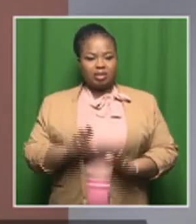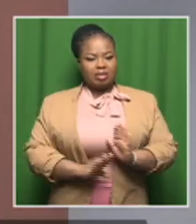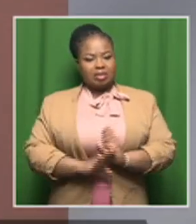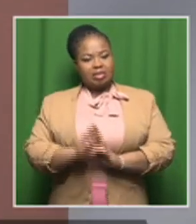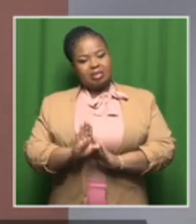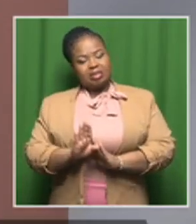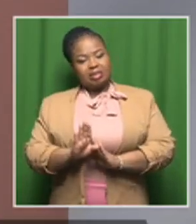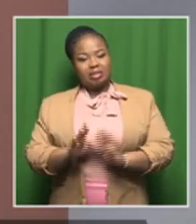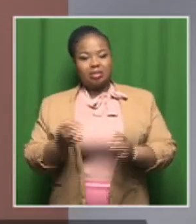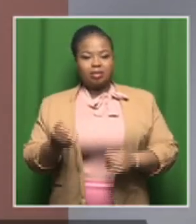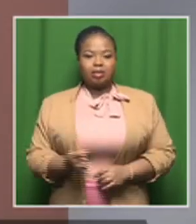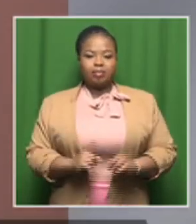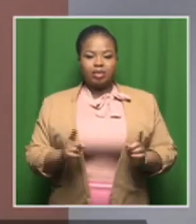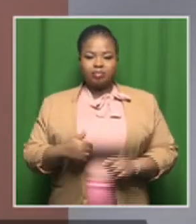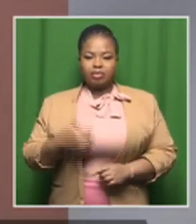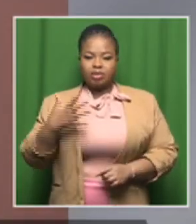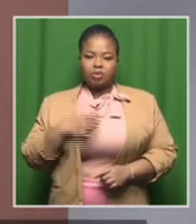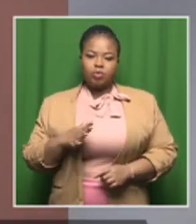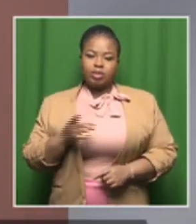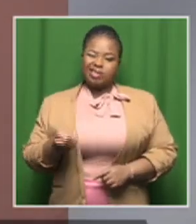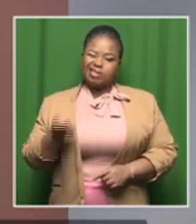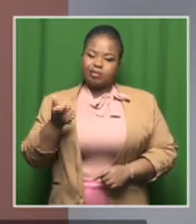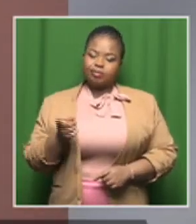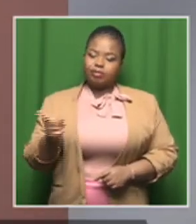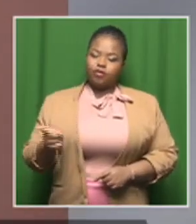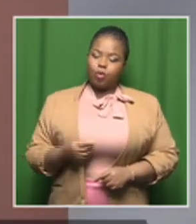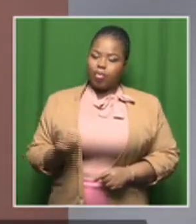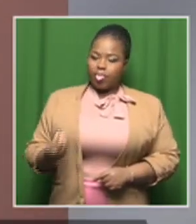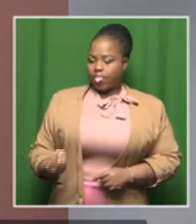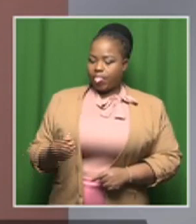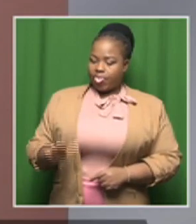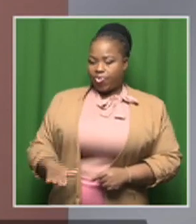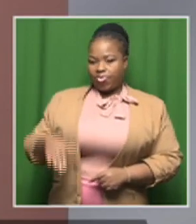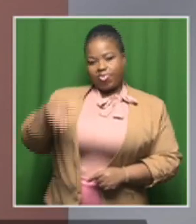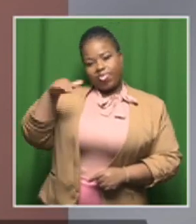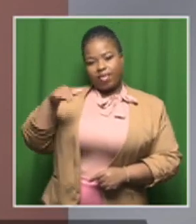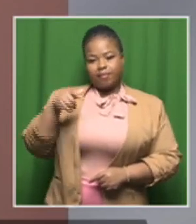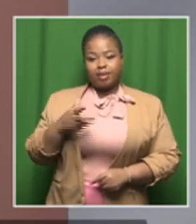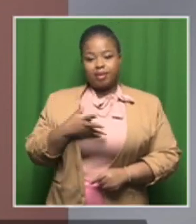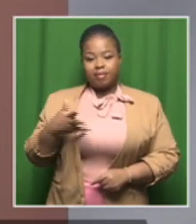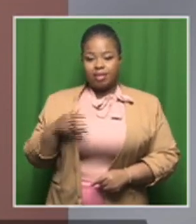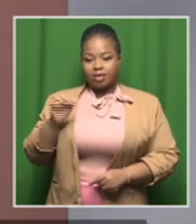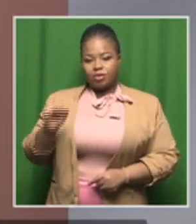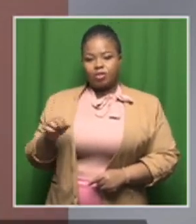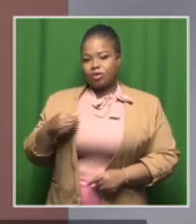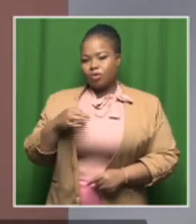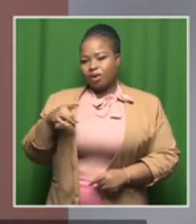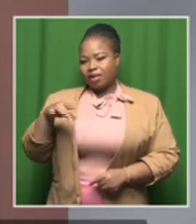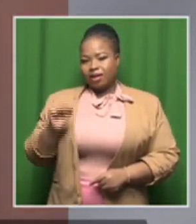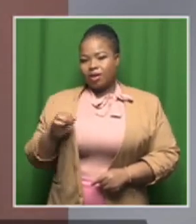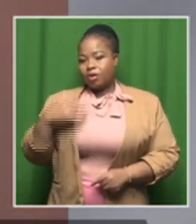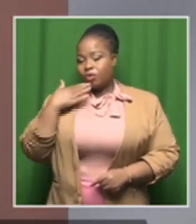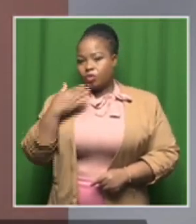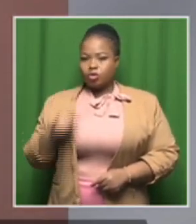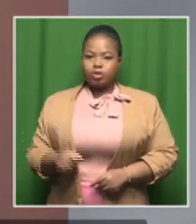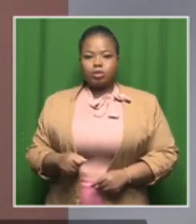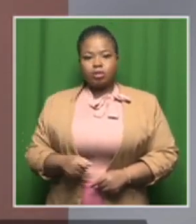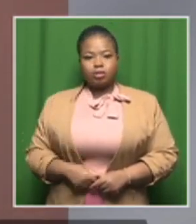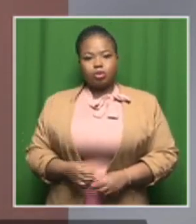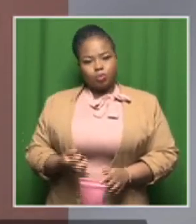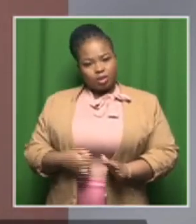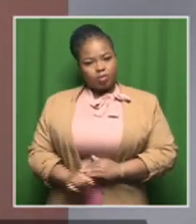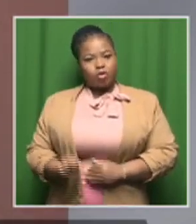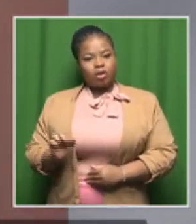I want to talk to the little Pieter-Dirk Uys and what he was like. I mean, your mother, Helga, was a Berlin-born